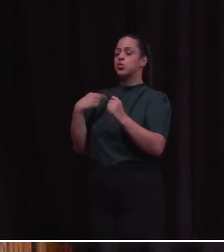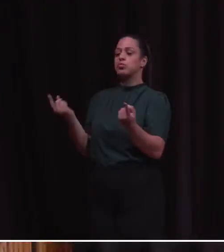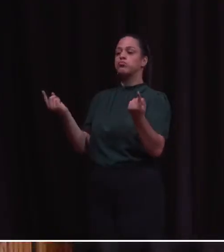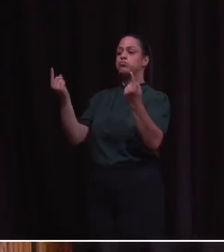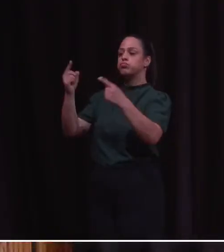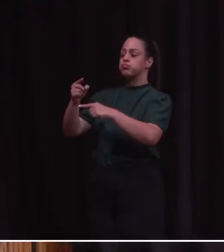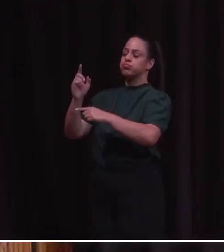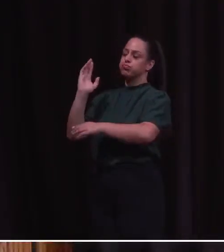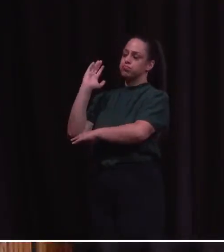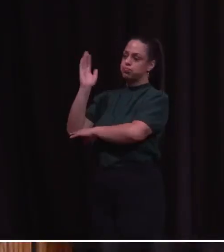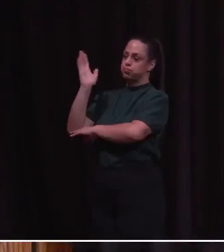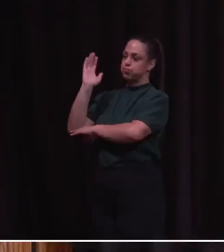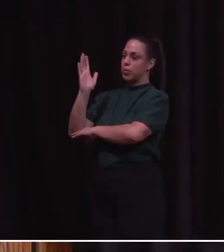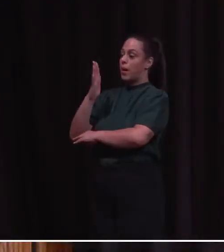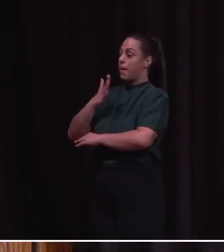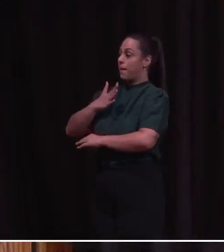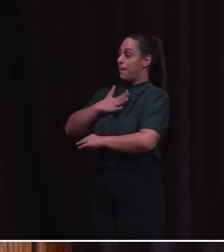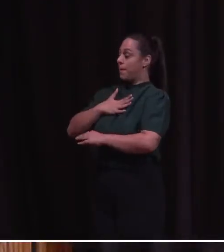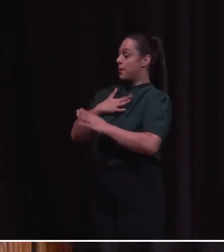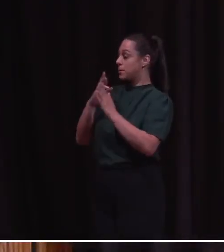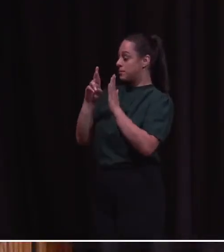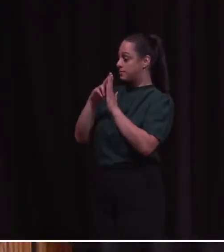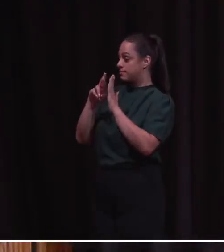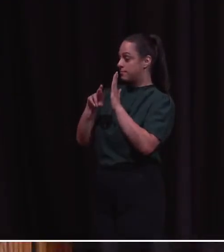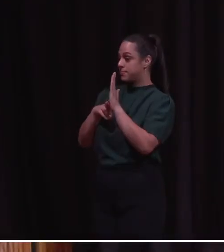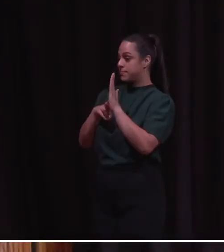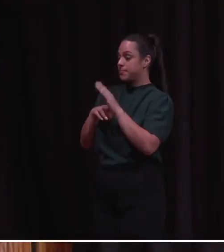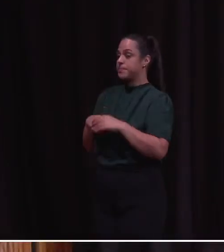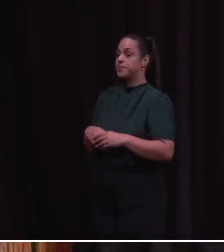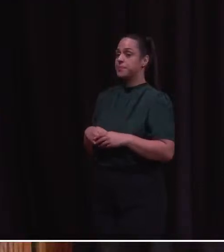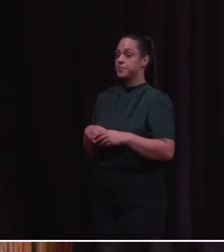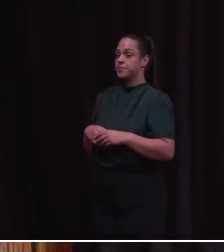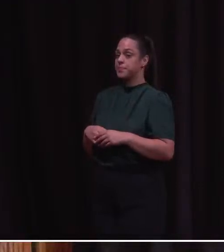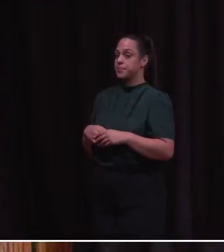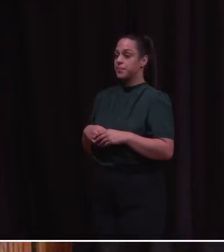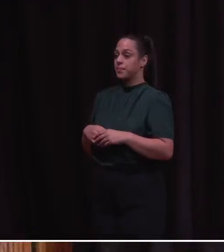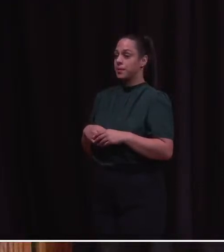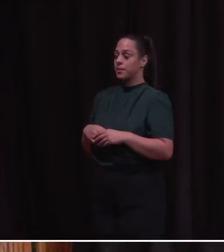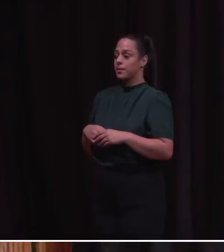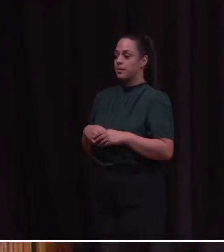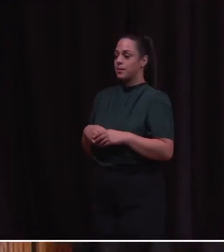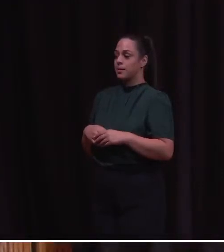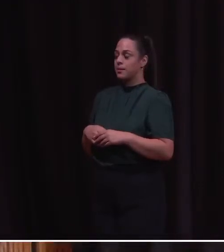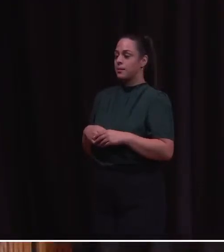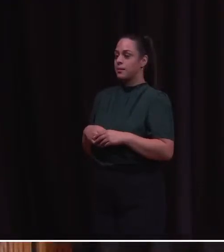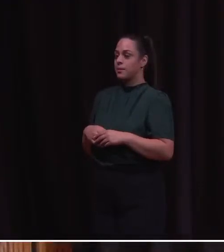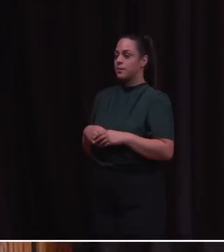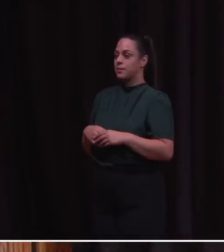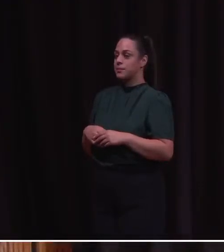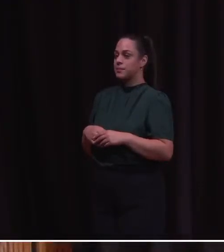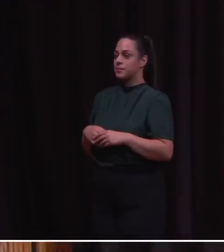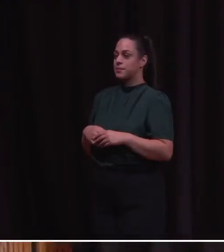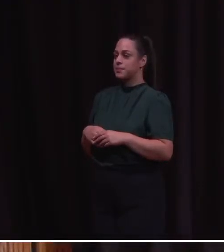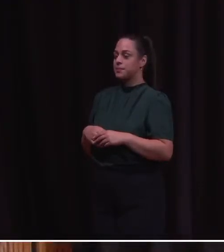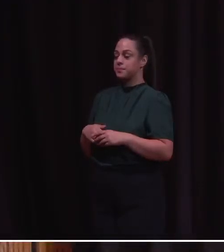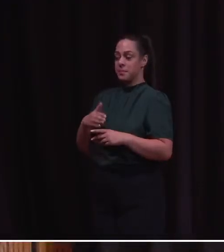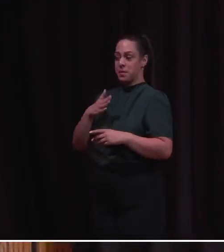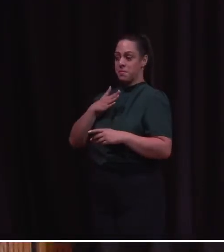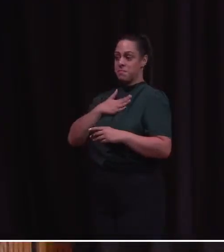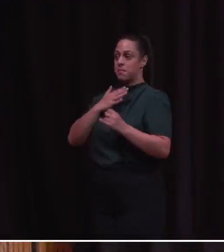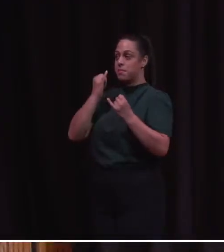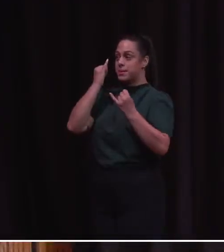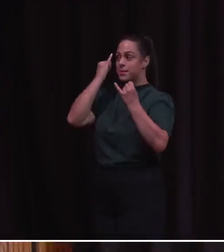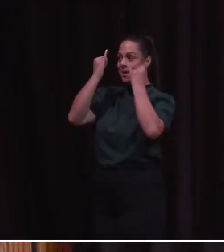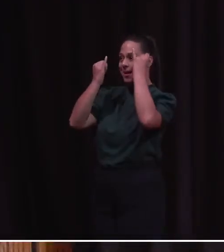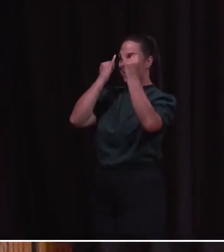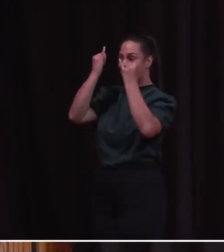the anti-gender critique of the Pope with Oyèwùmí's anti-gender critique. And I am no